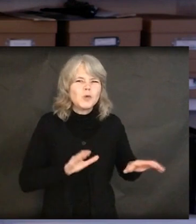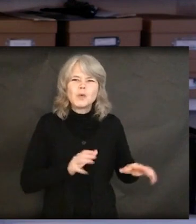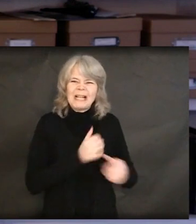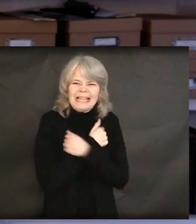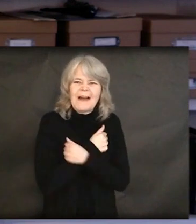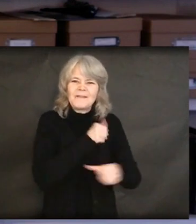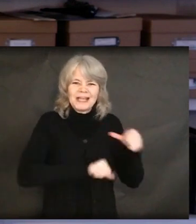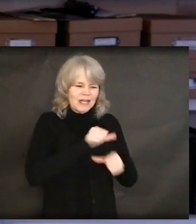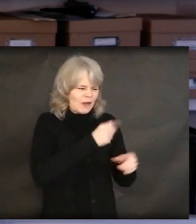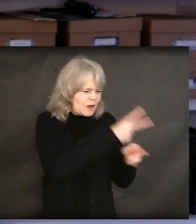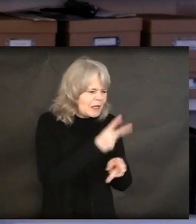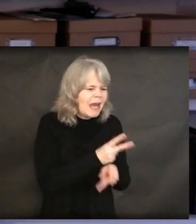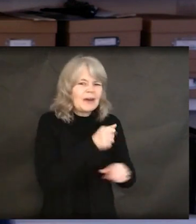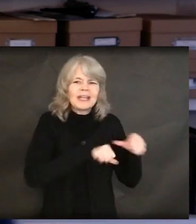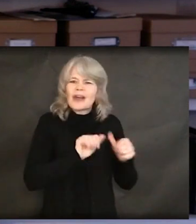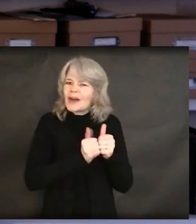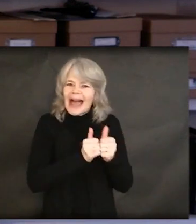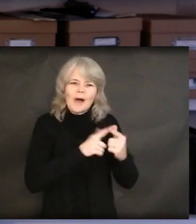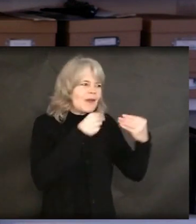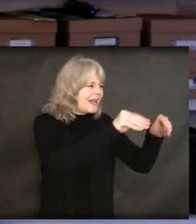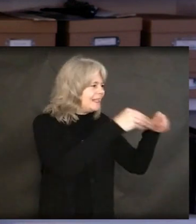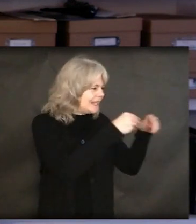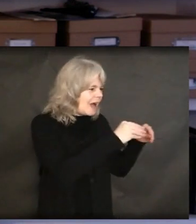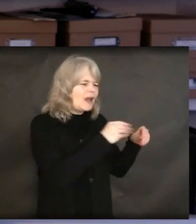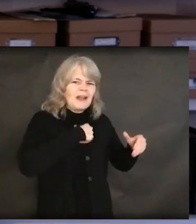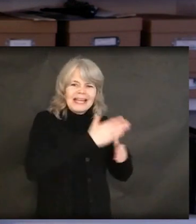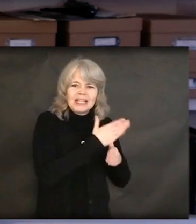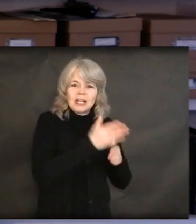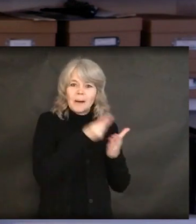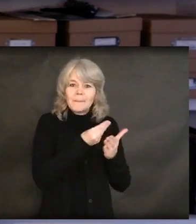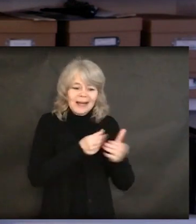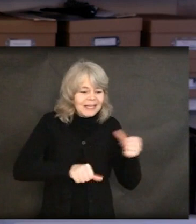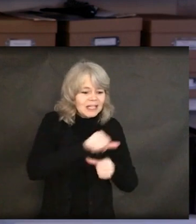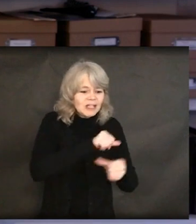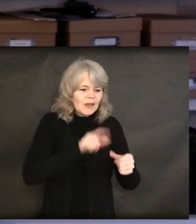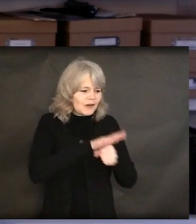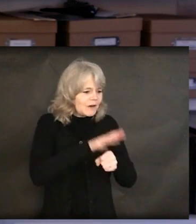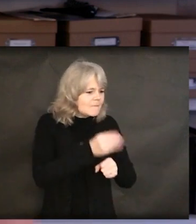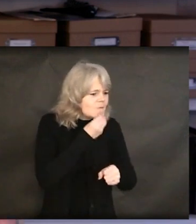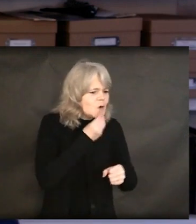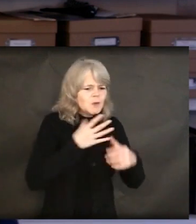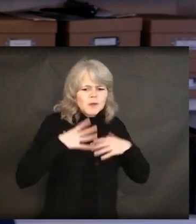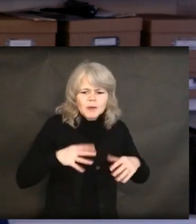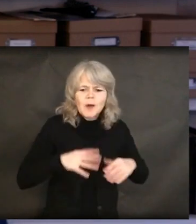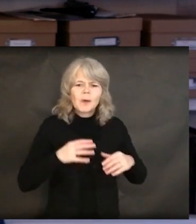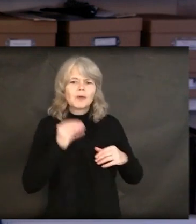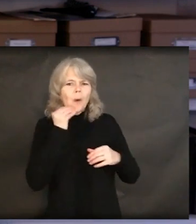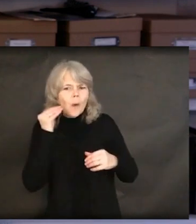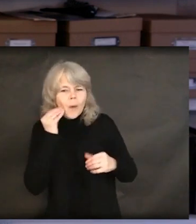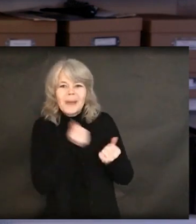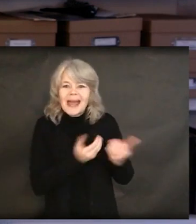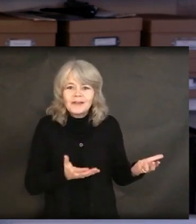by selling their possessions. And so no one lacks for anything. And why do they do